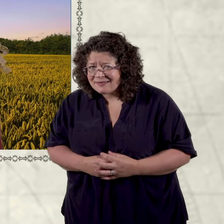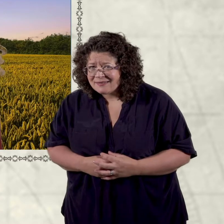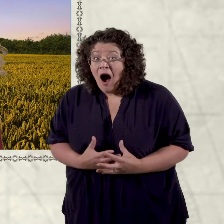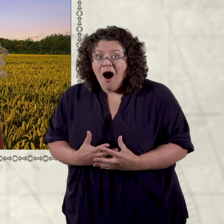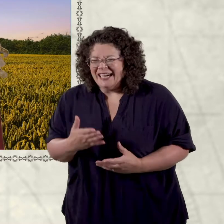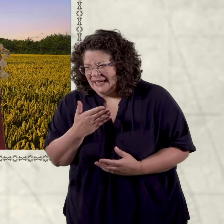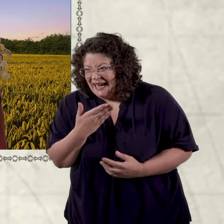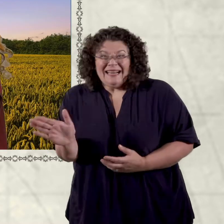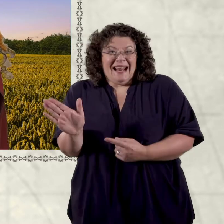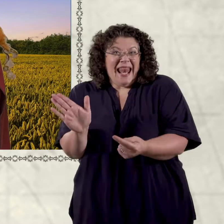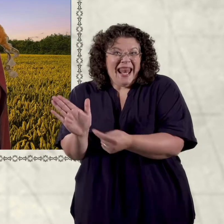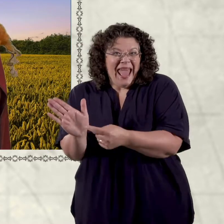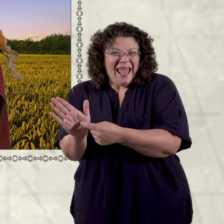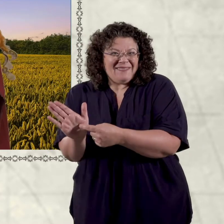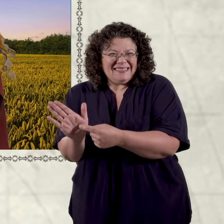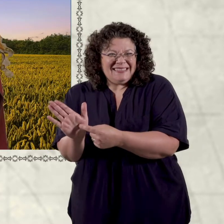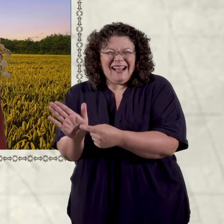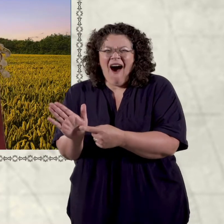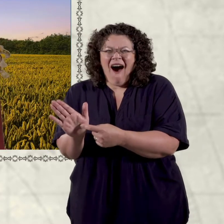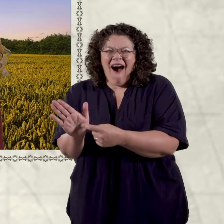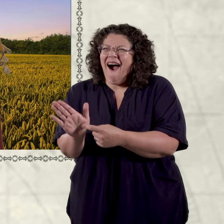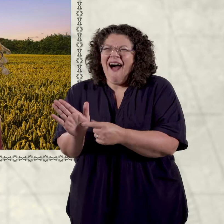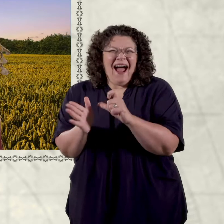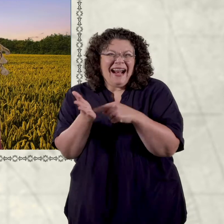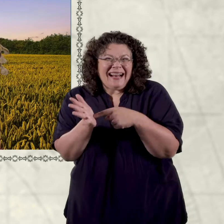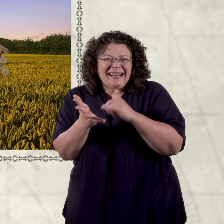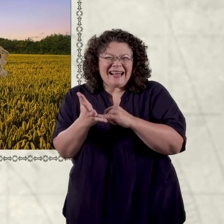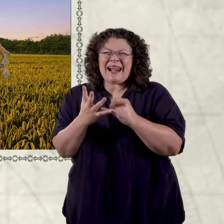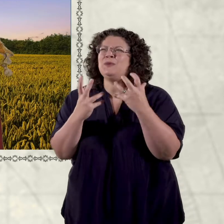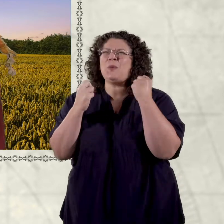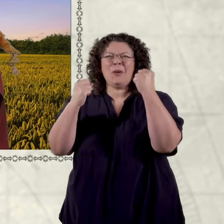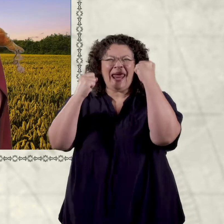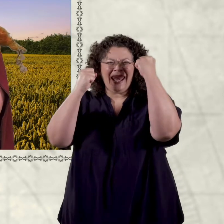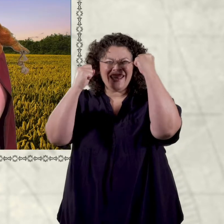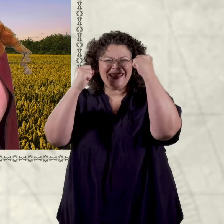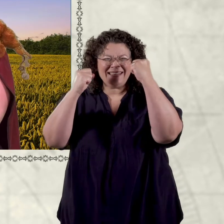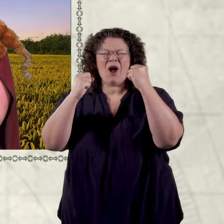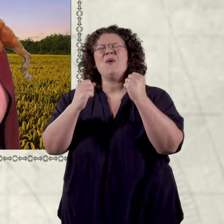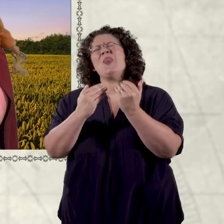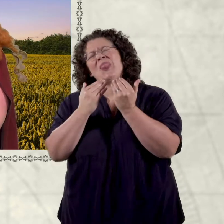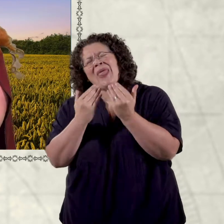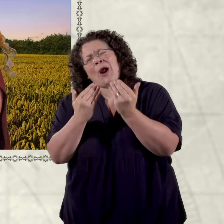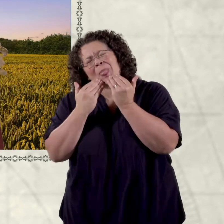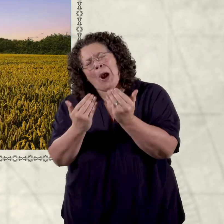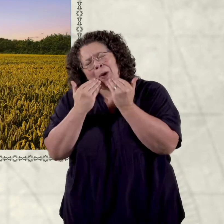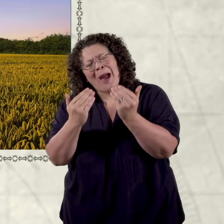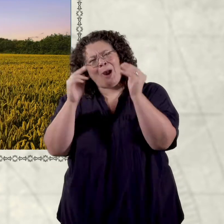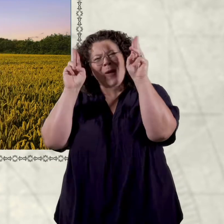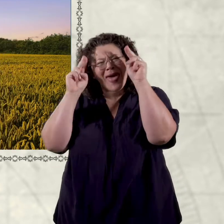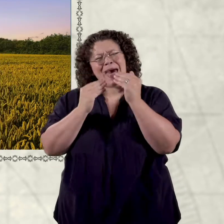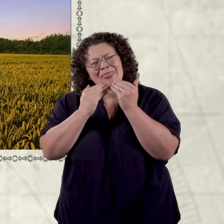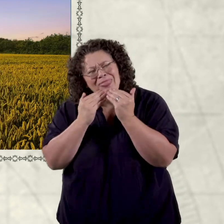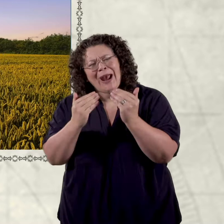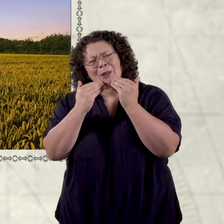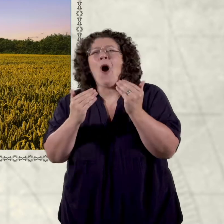He's gone to the left. The Celts are going to win. Oh, thank you hare. Thank you Andraste.